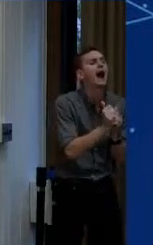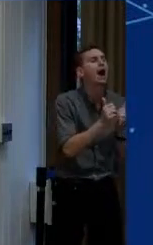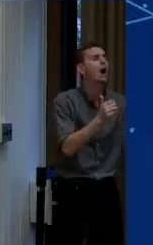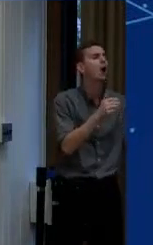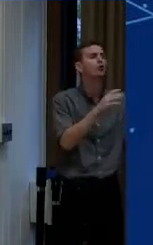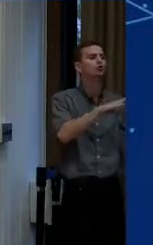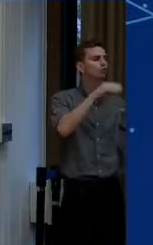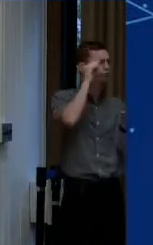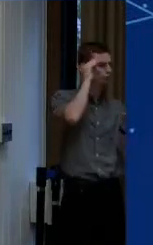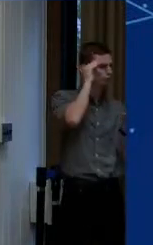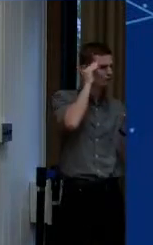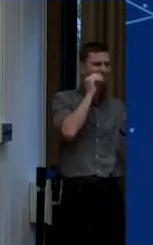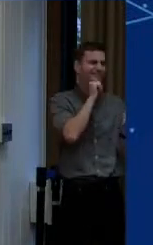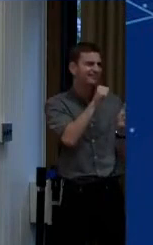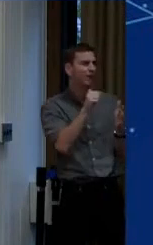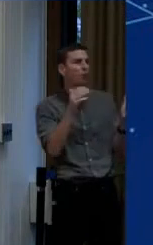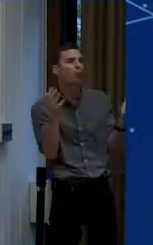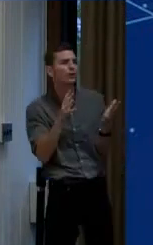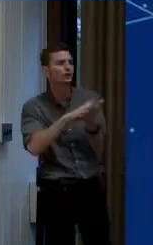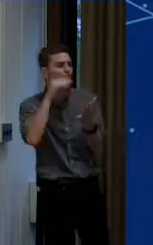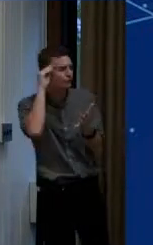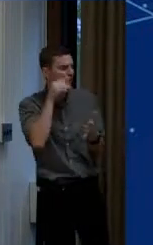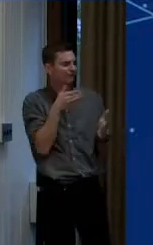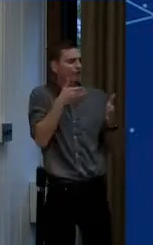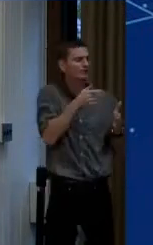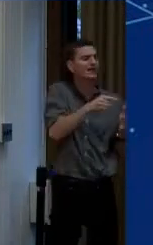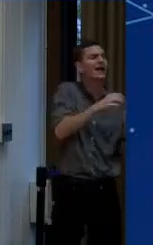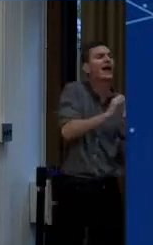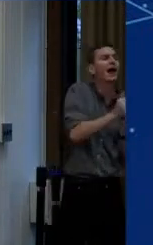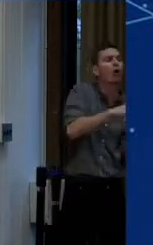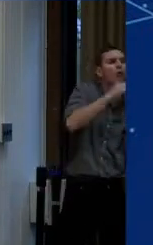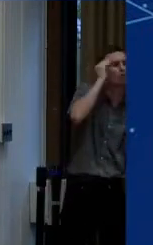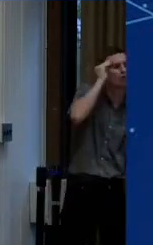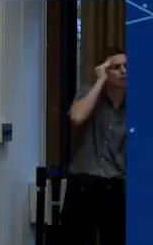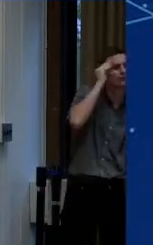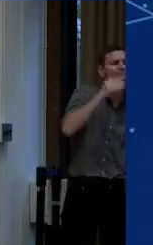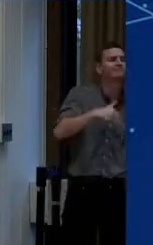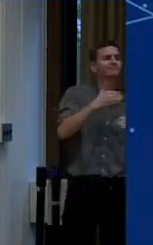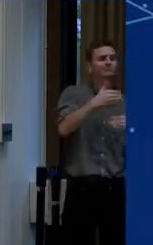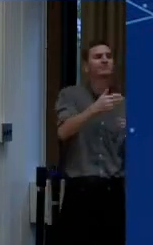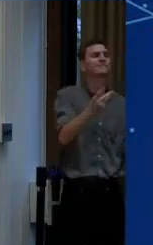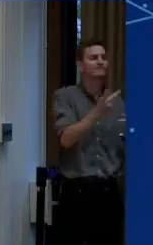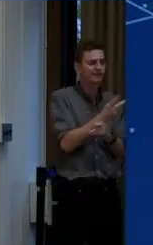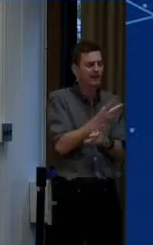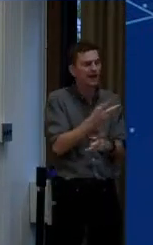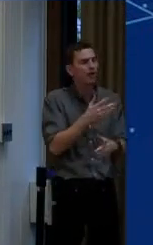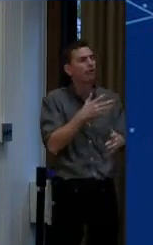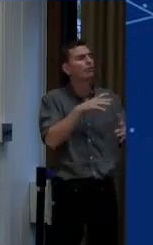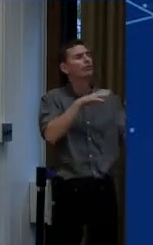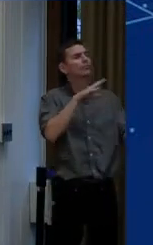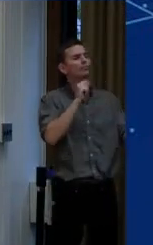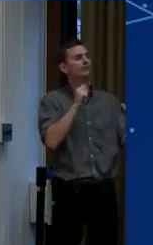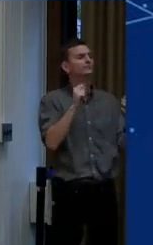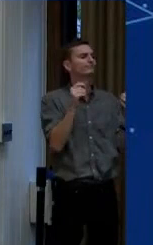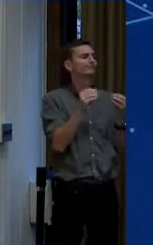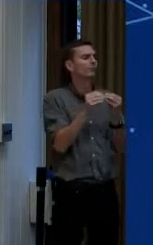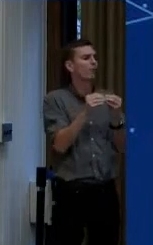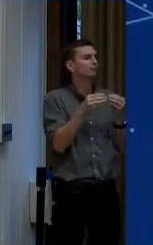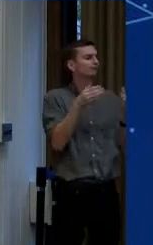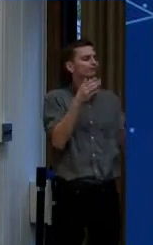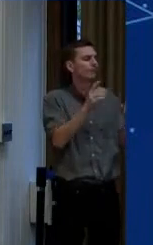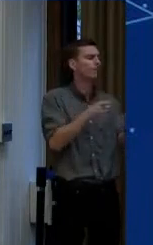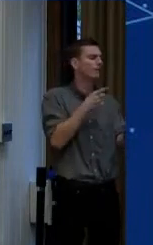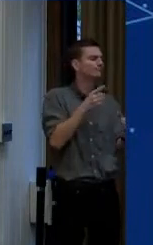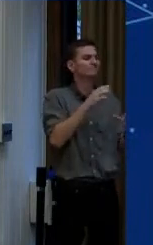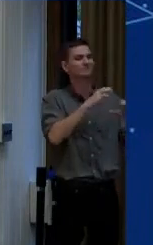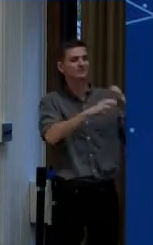how do you learn, not what are you learning? We eventually figure things out, but it's more about the conversations and the processes